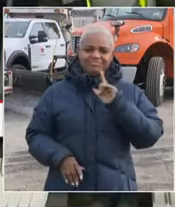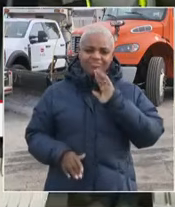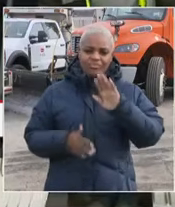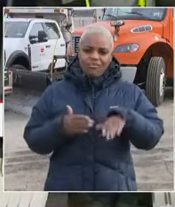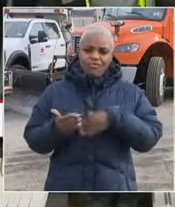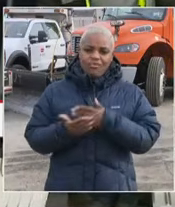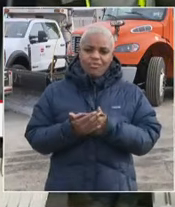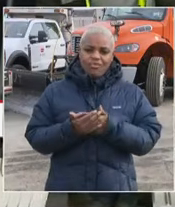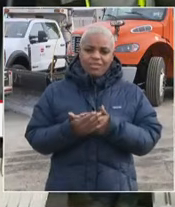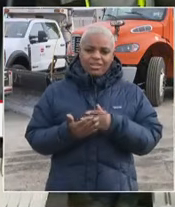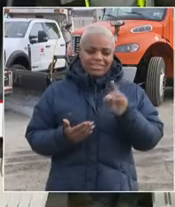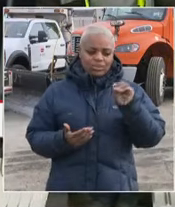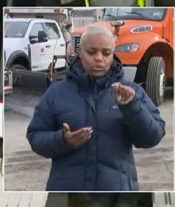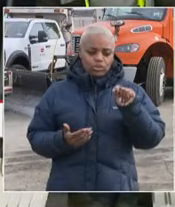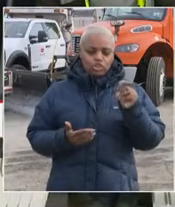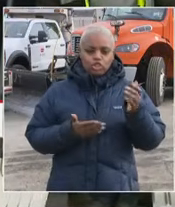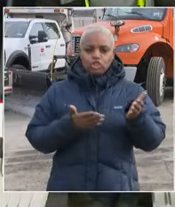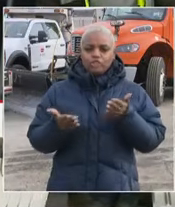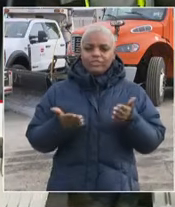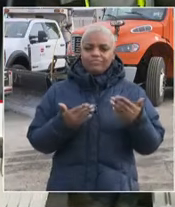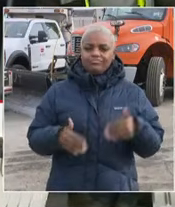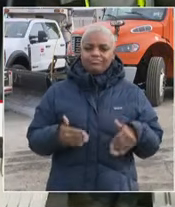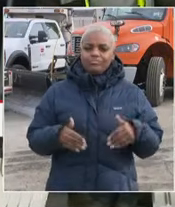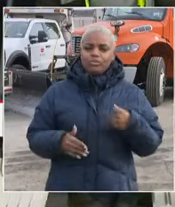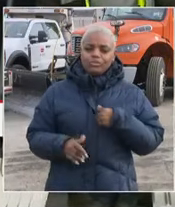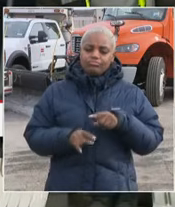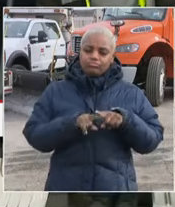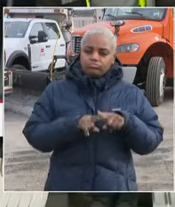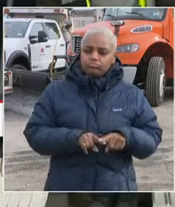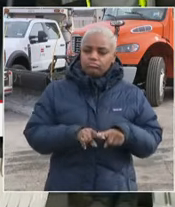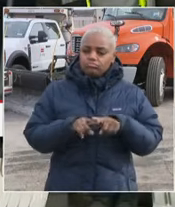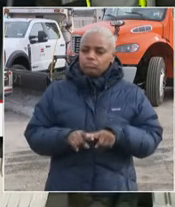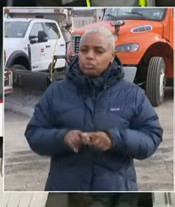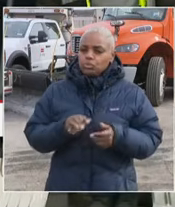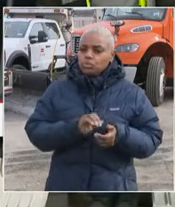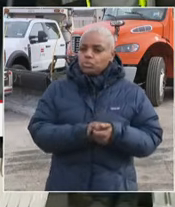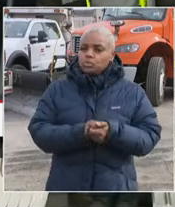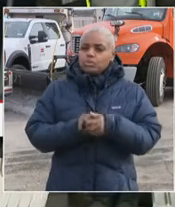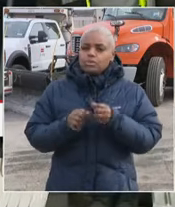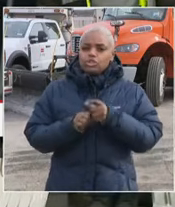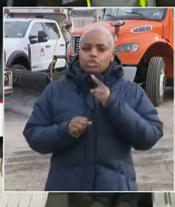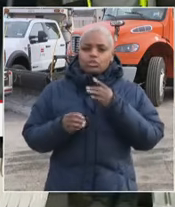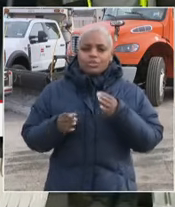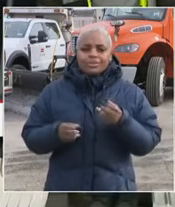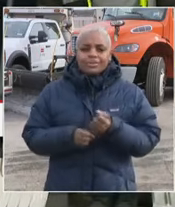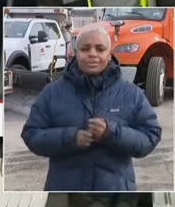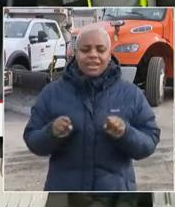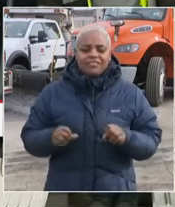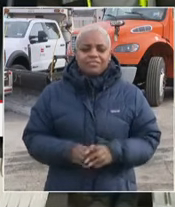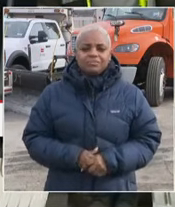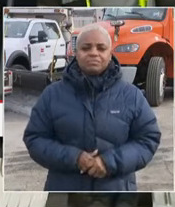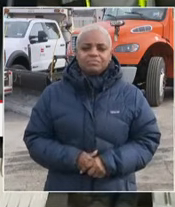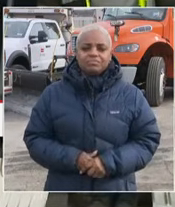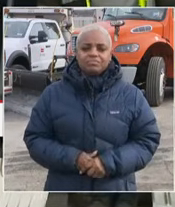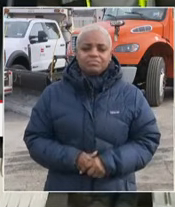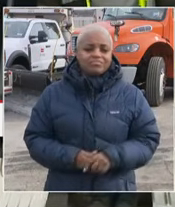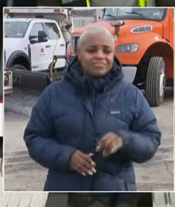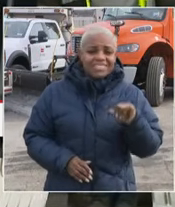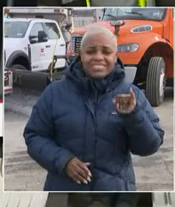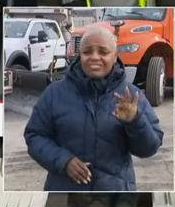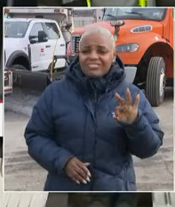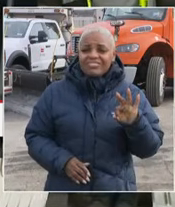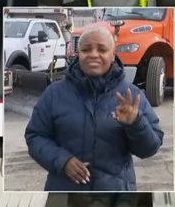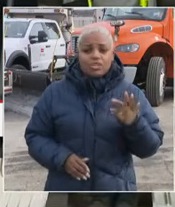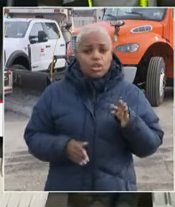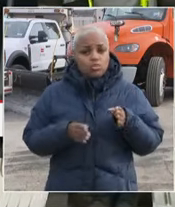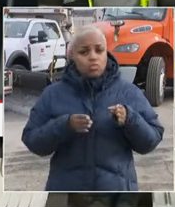run on their infrastructure, and we work together to make sure those roads are safe. So where there's hills, where there's narrow roads or